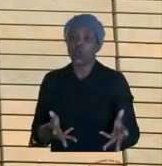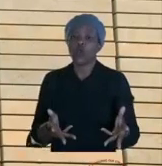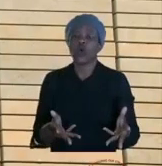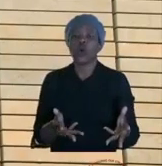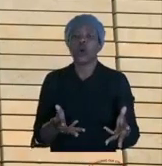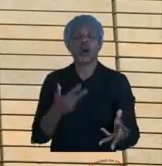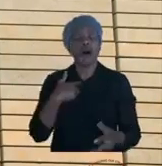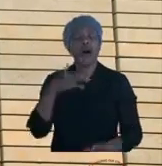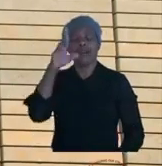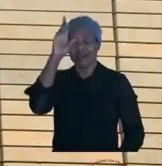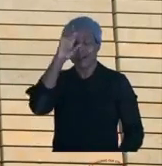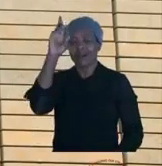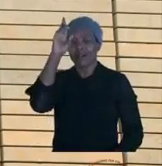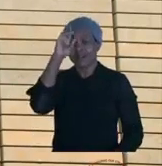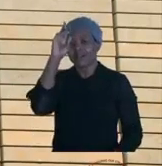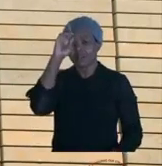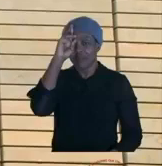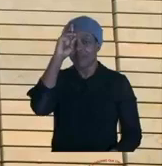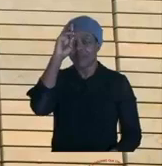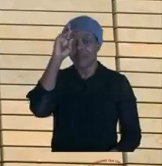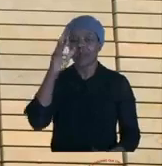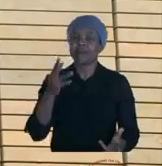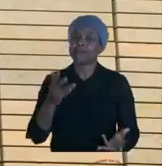I remember